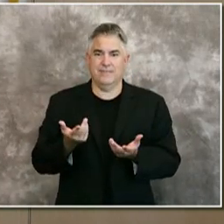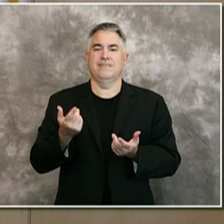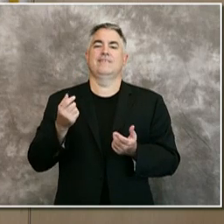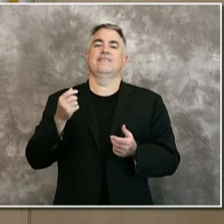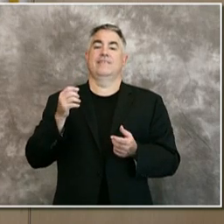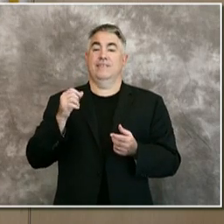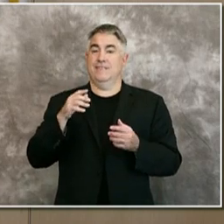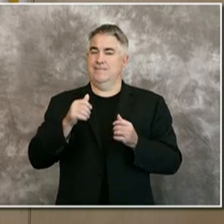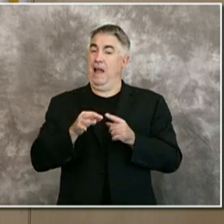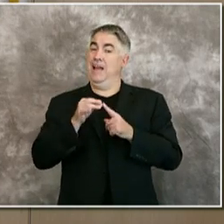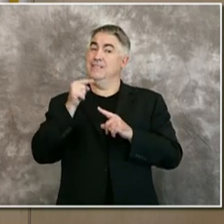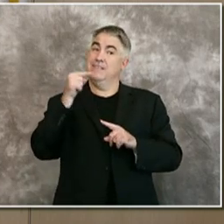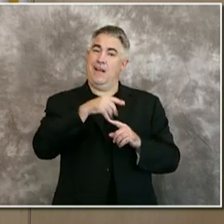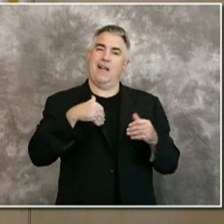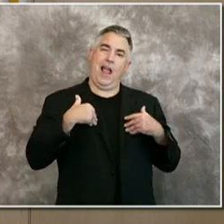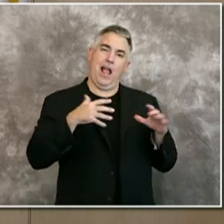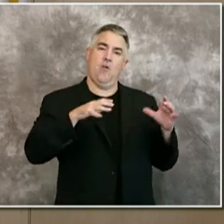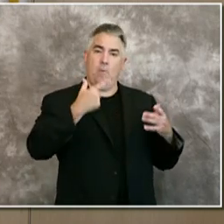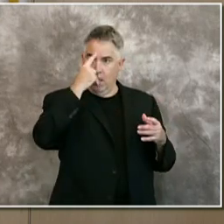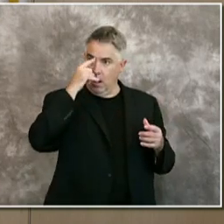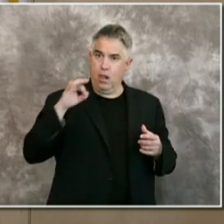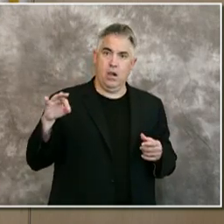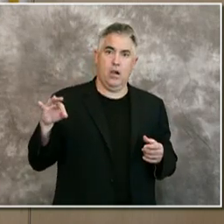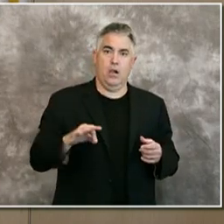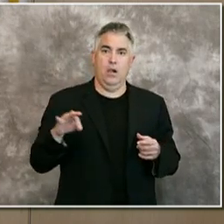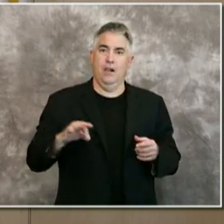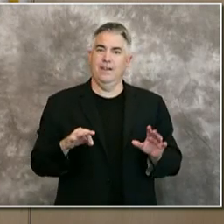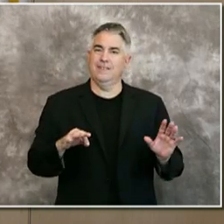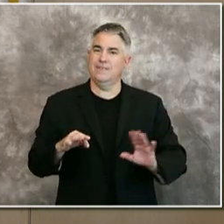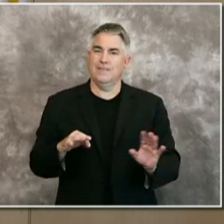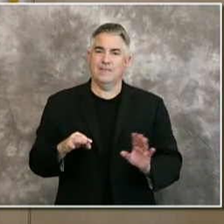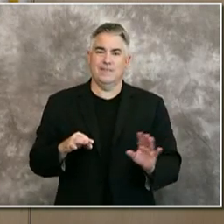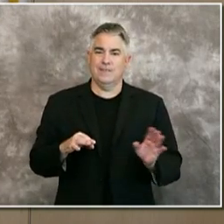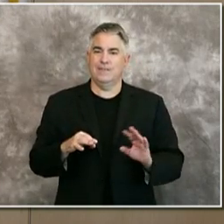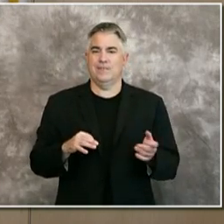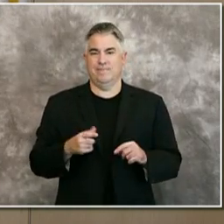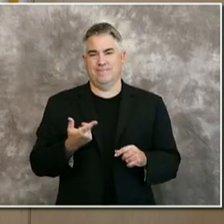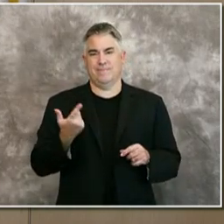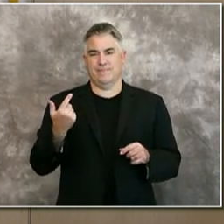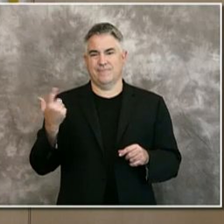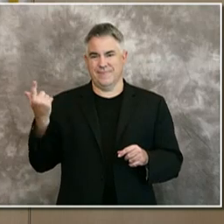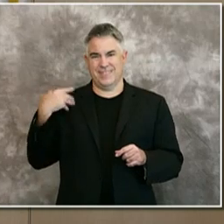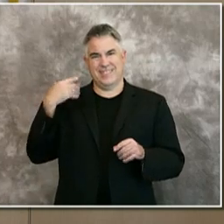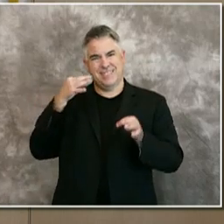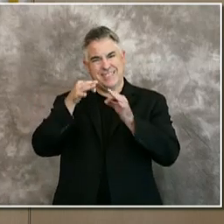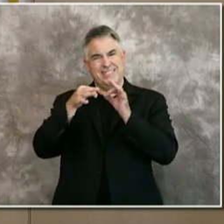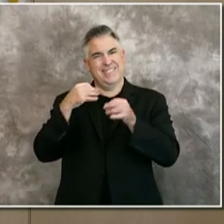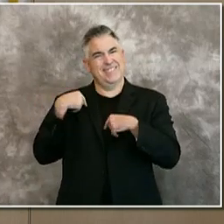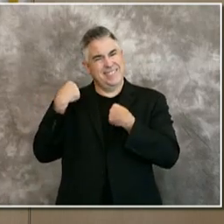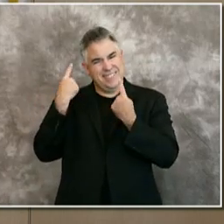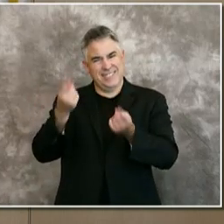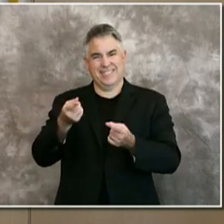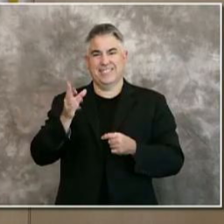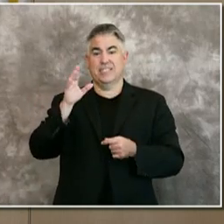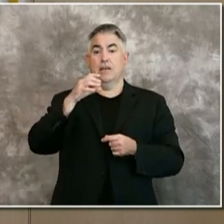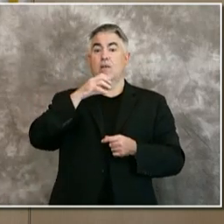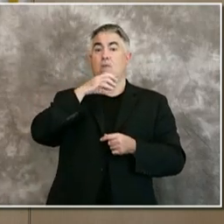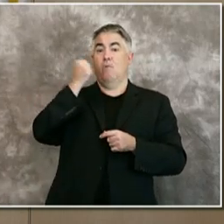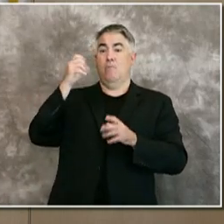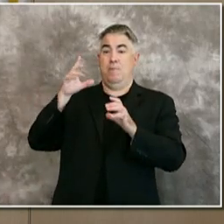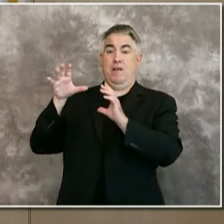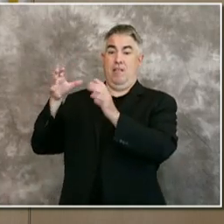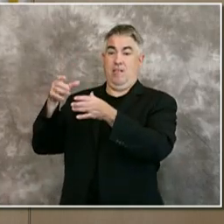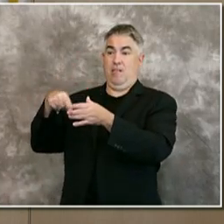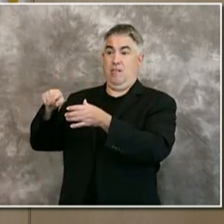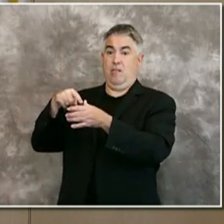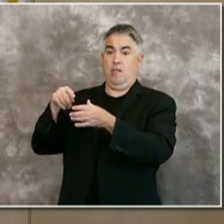If you recall the briefings from last week, our older populations, our numbers are actually going